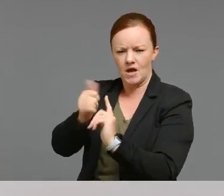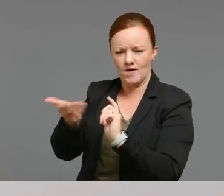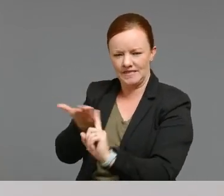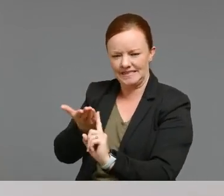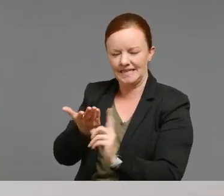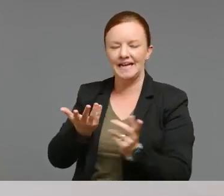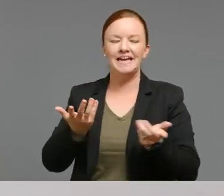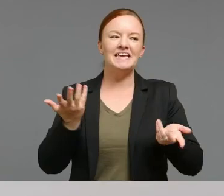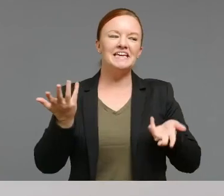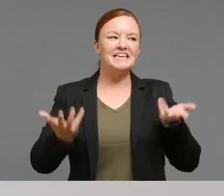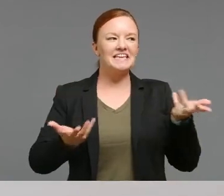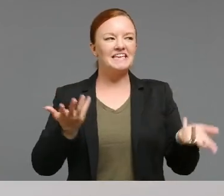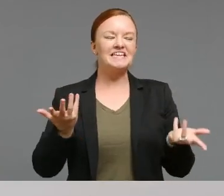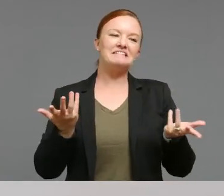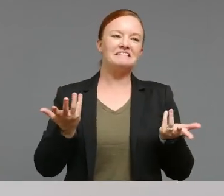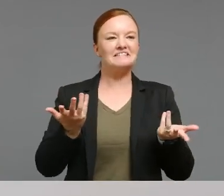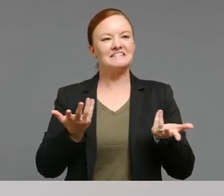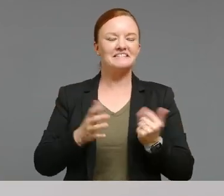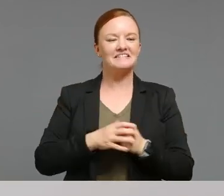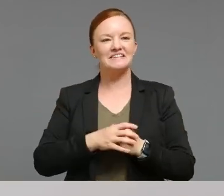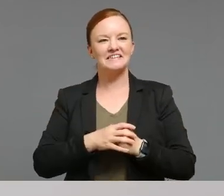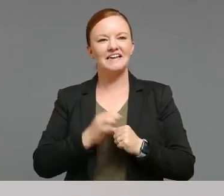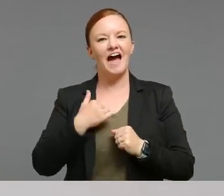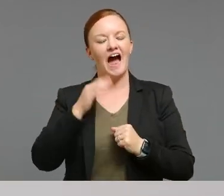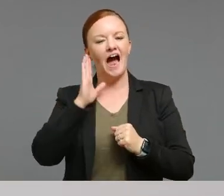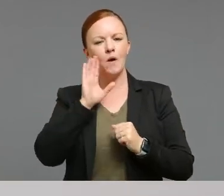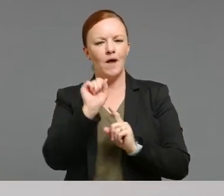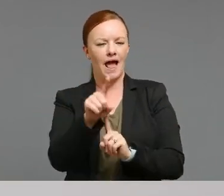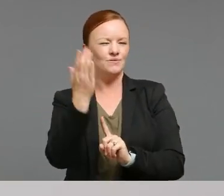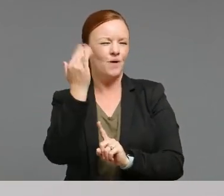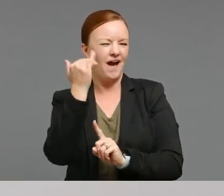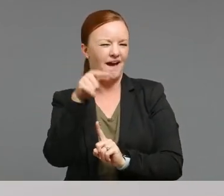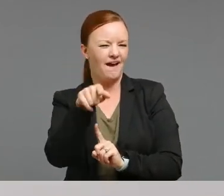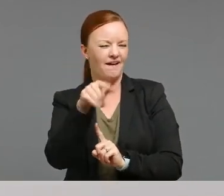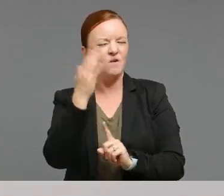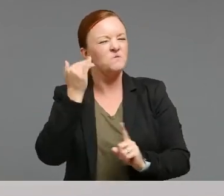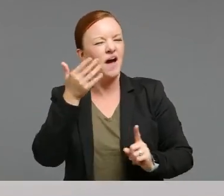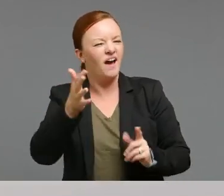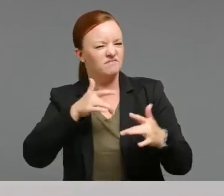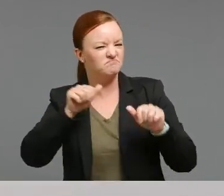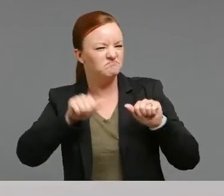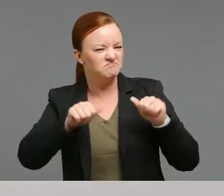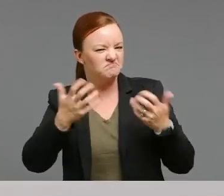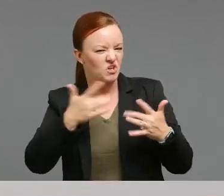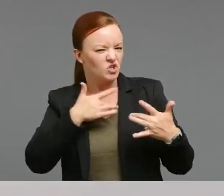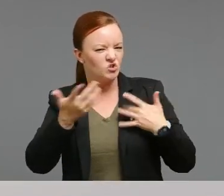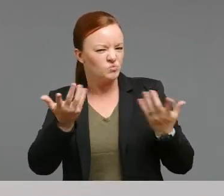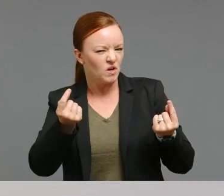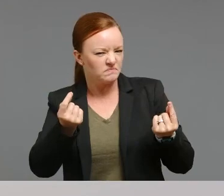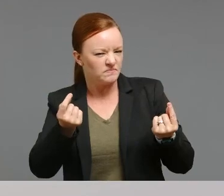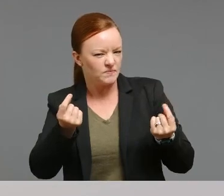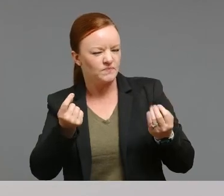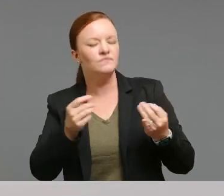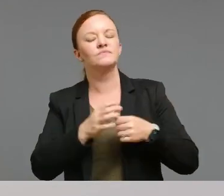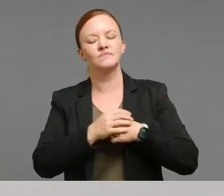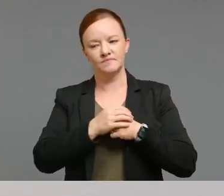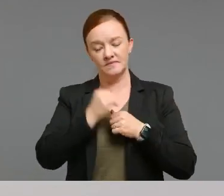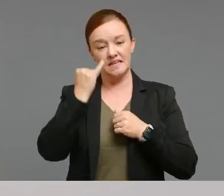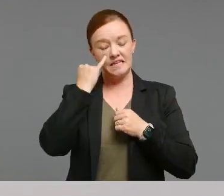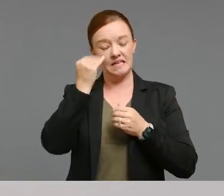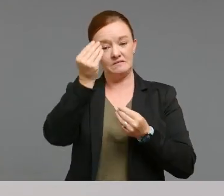goodness. I guess I would ask them why they were hesitant and then try to address if they knew what that specific